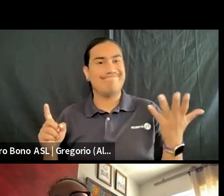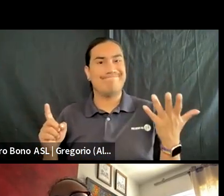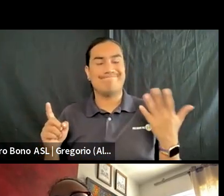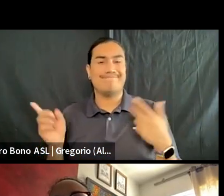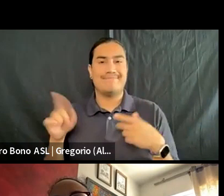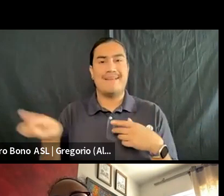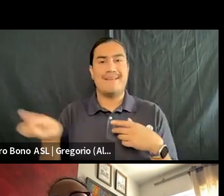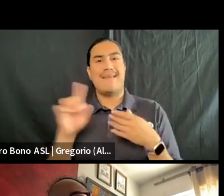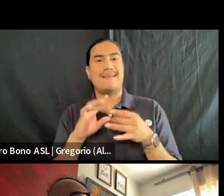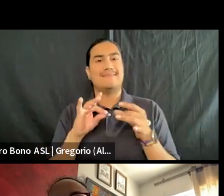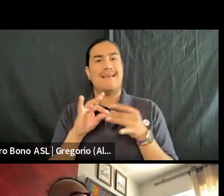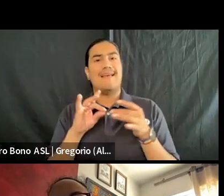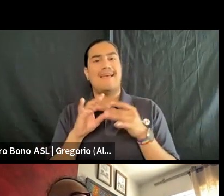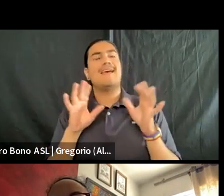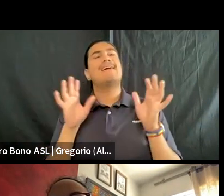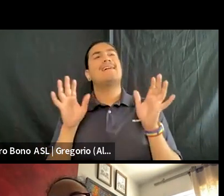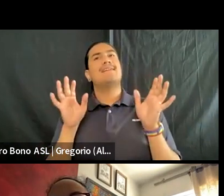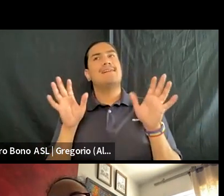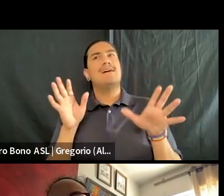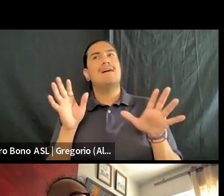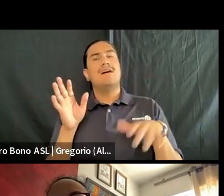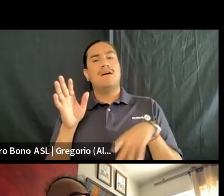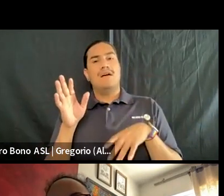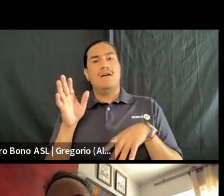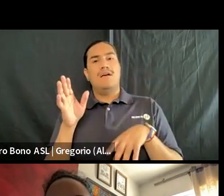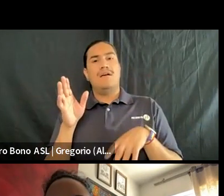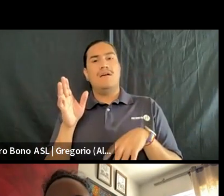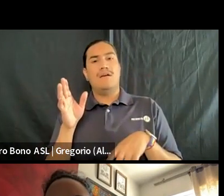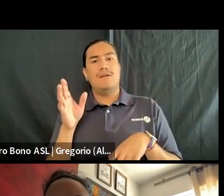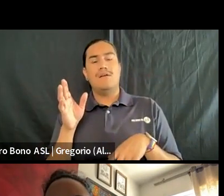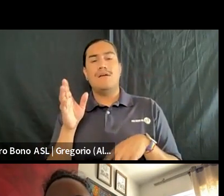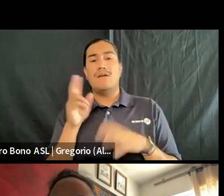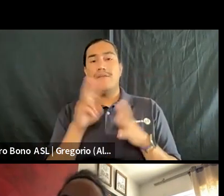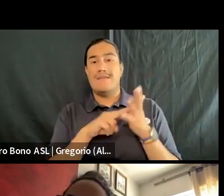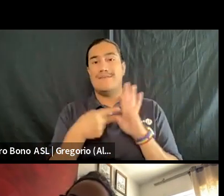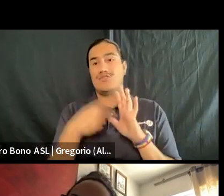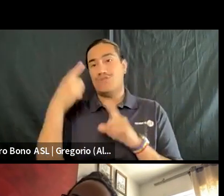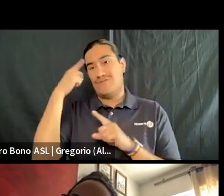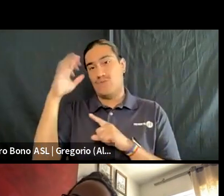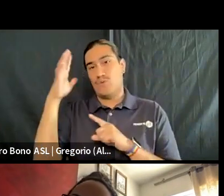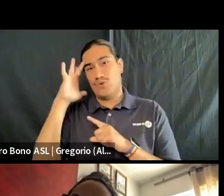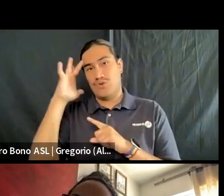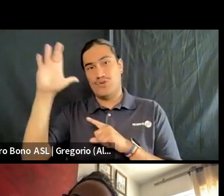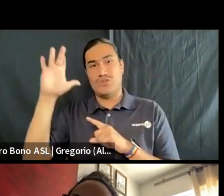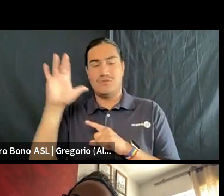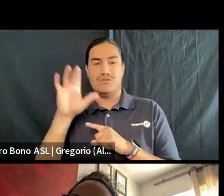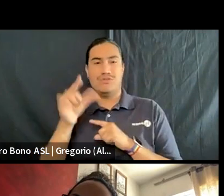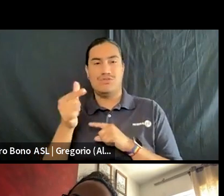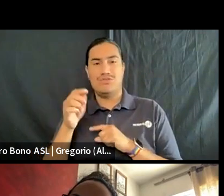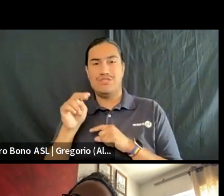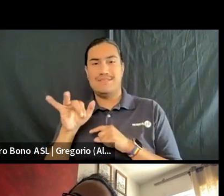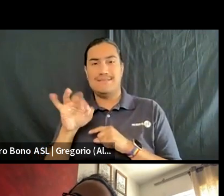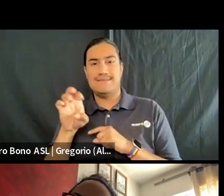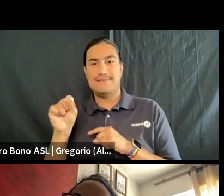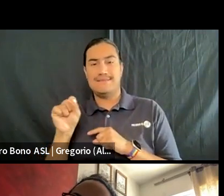they said, I read somewhere that the definition of genius is being able to get